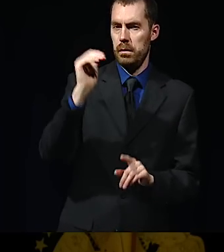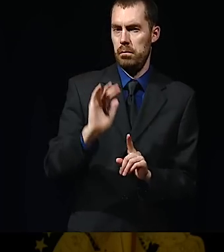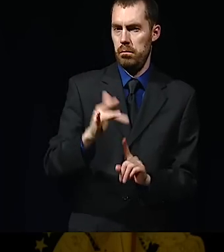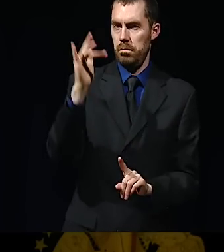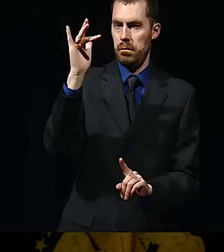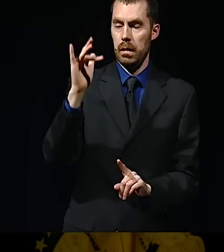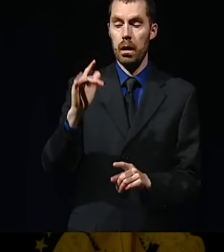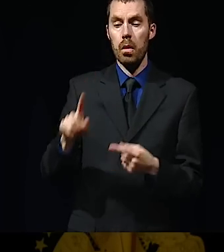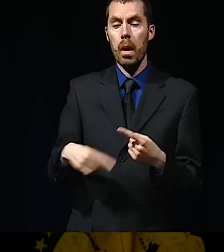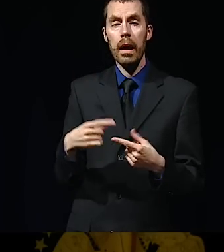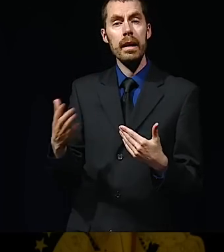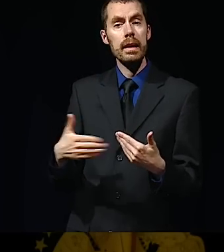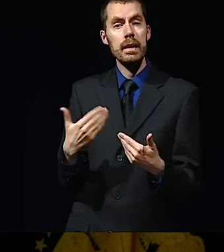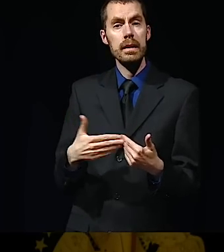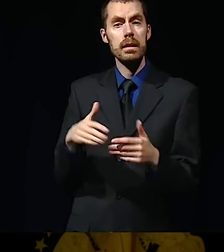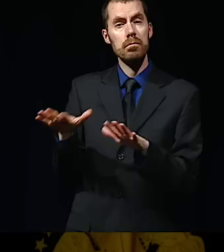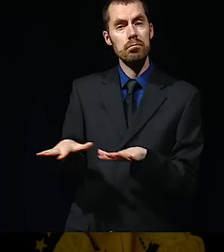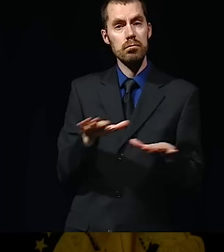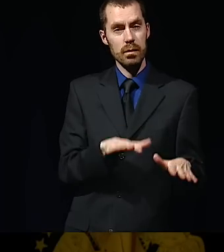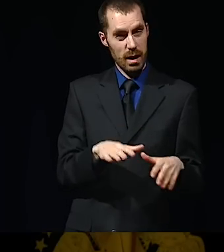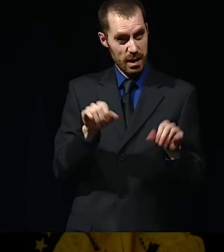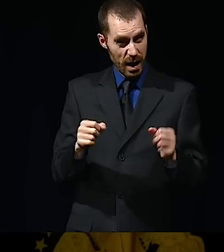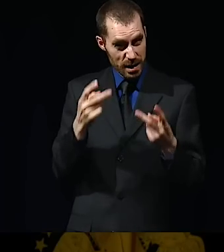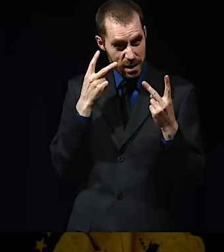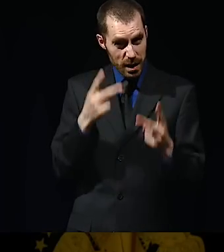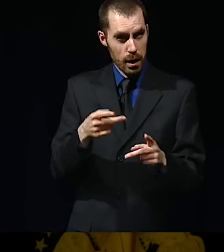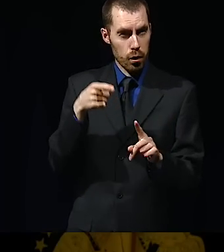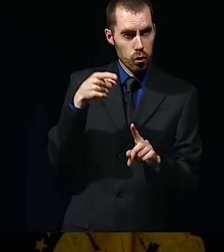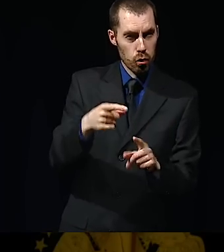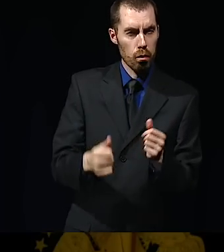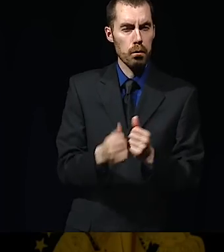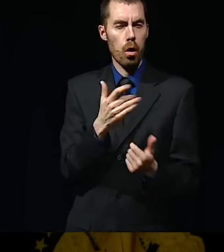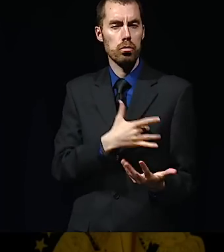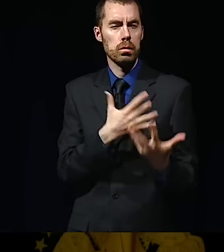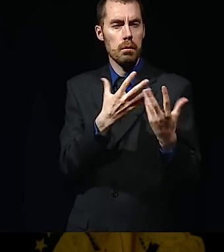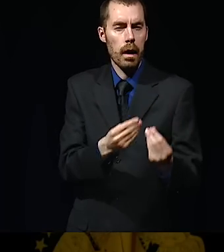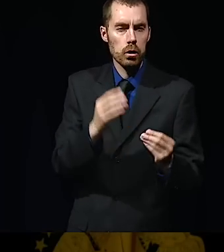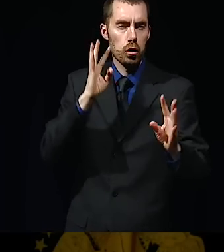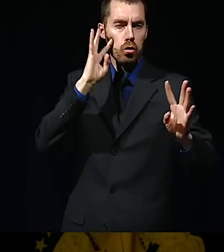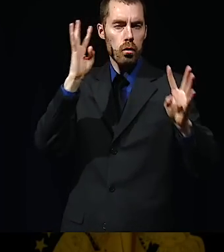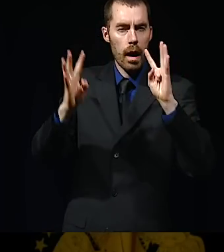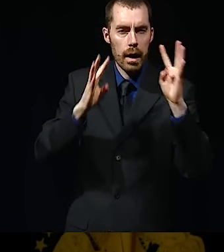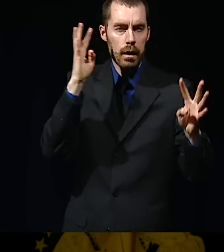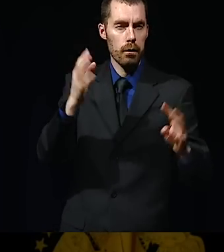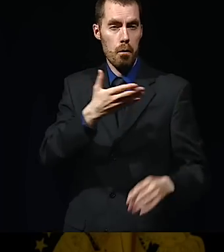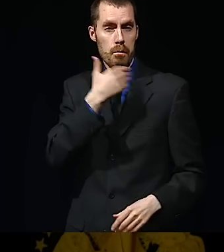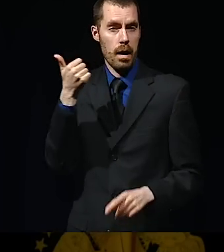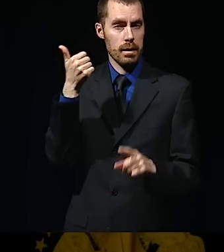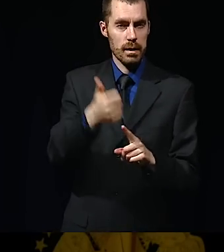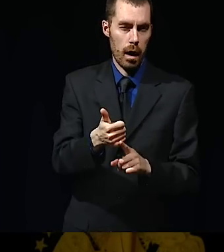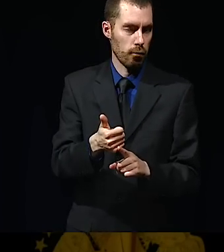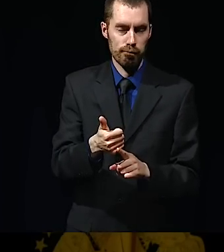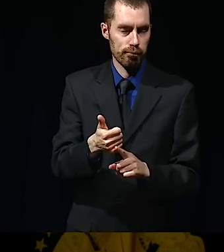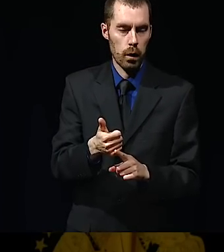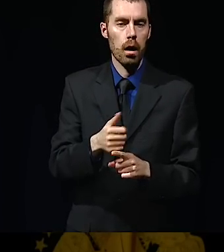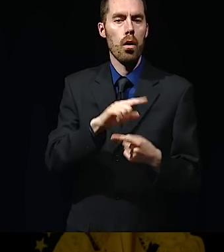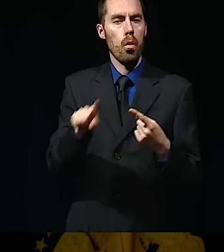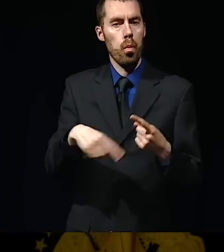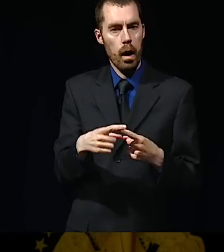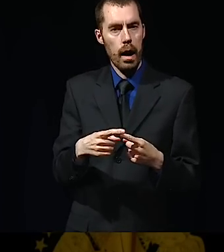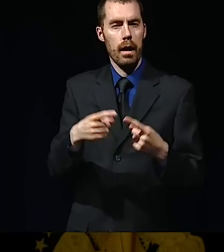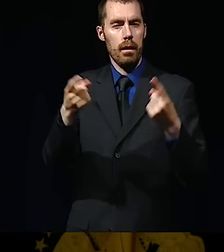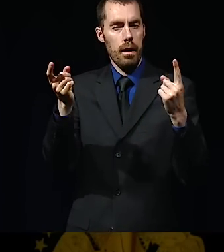are easy that we have the chance to see you at your most compassionate, creative, your best self. It is when